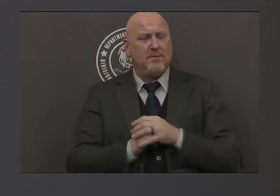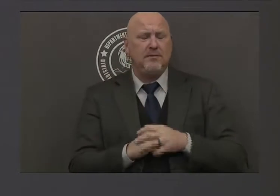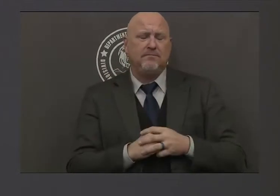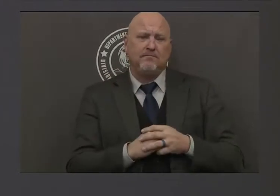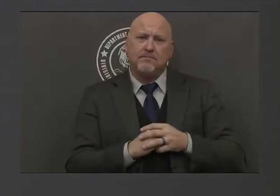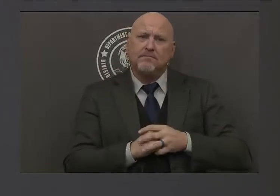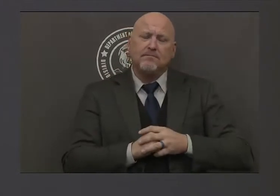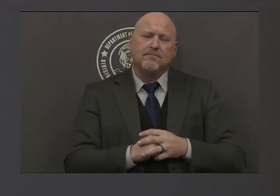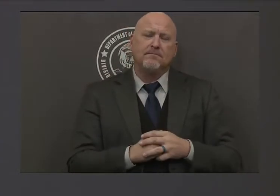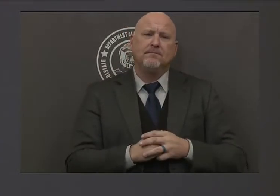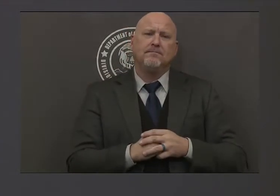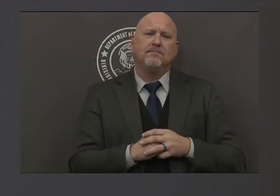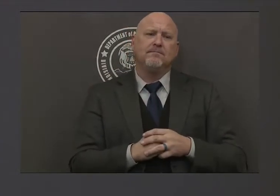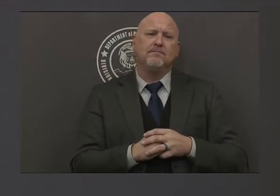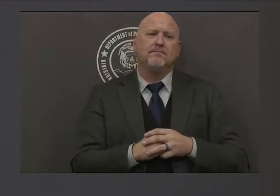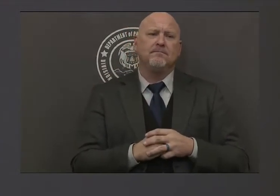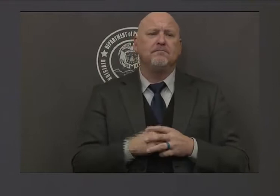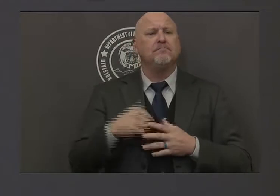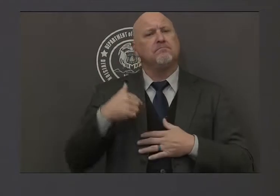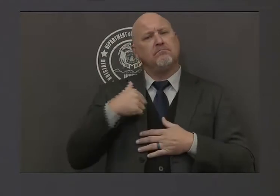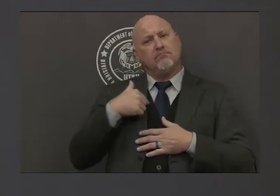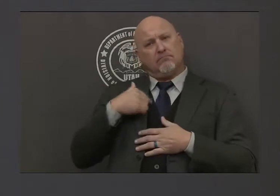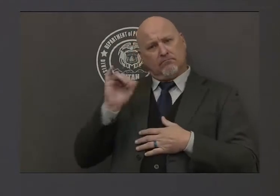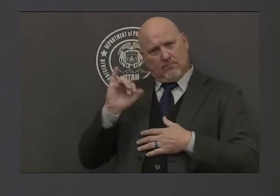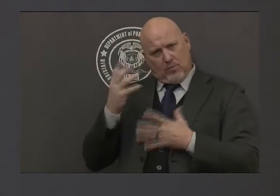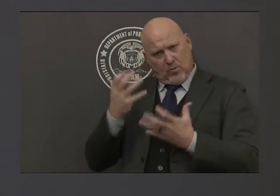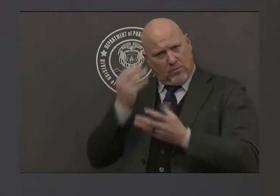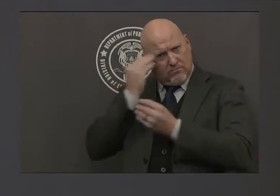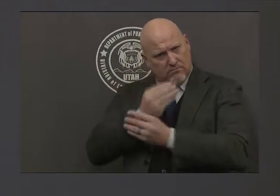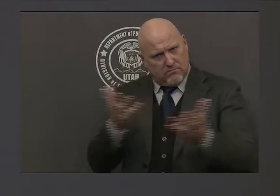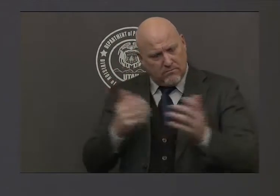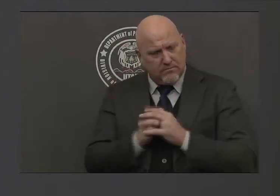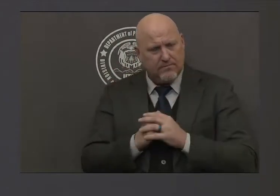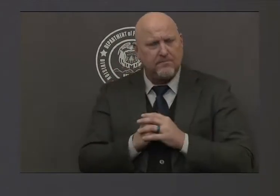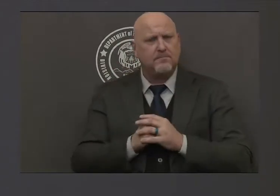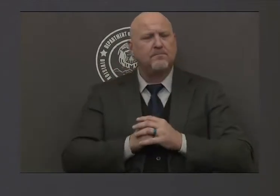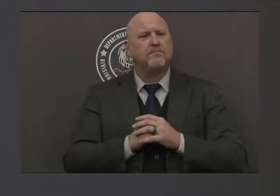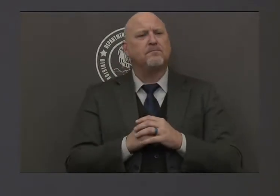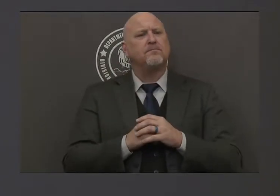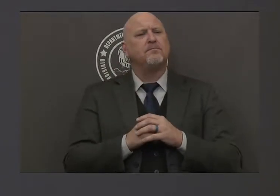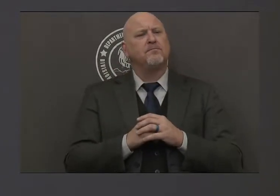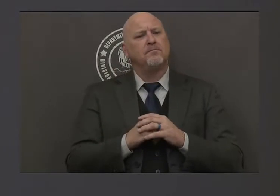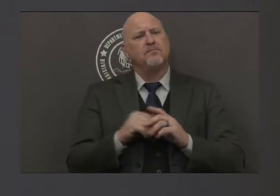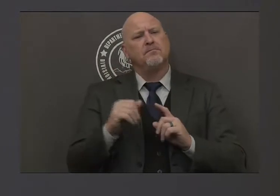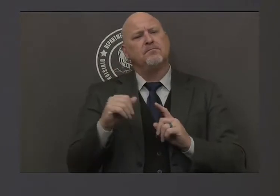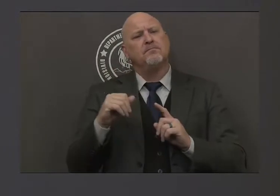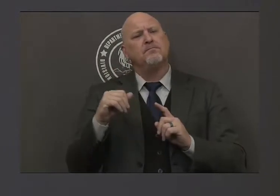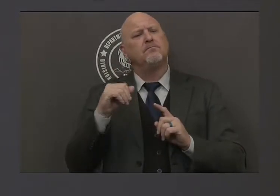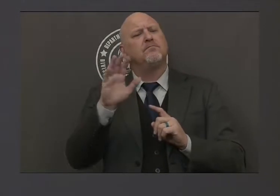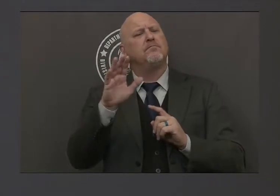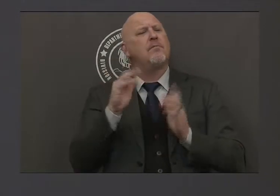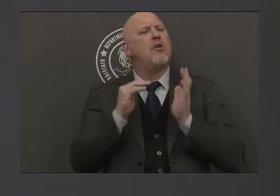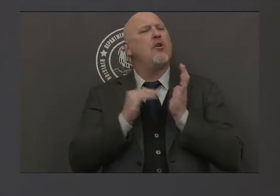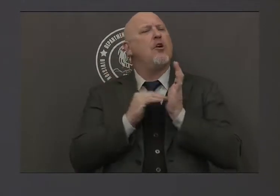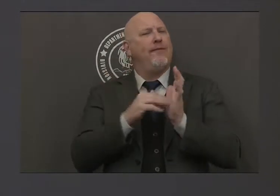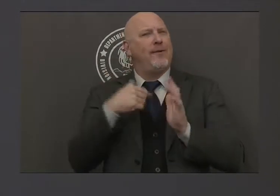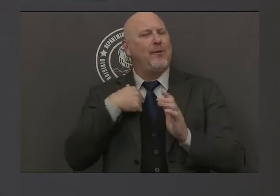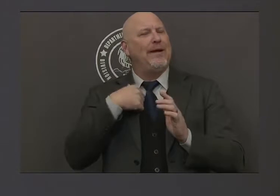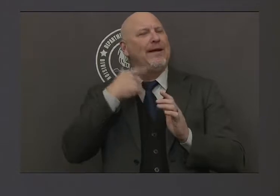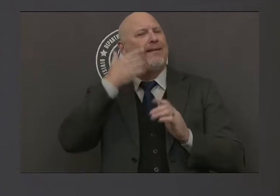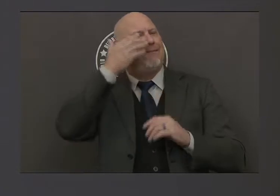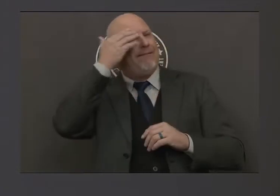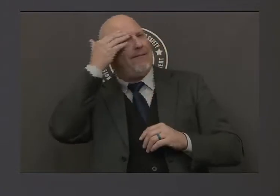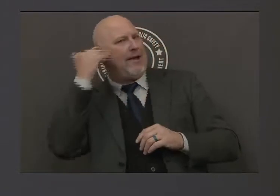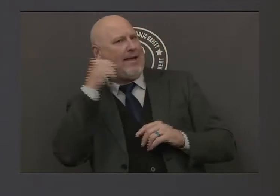Let me also just mention one thing that we tend to forget, I think, a little bit. We concentrate so much on the